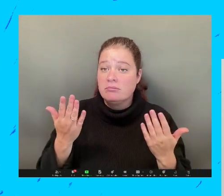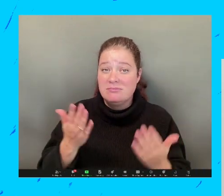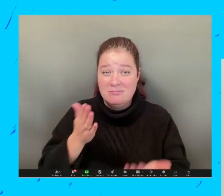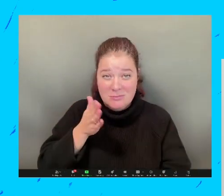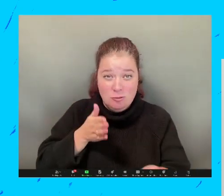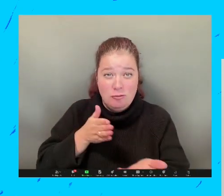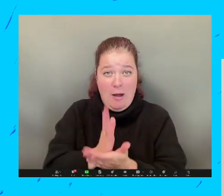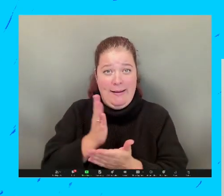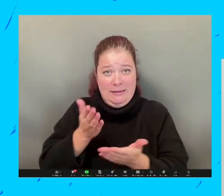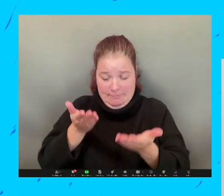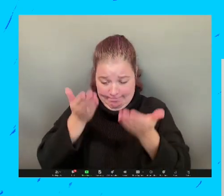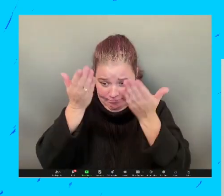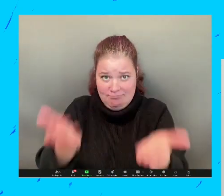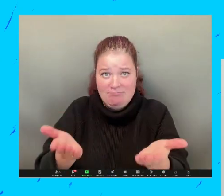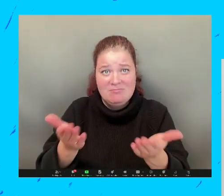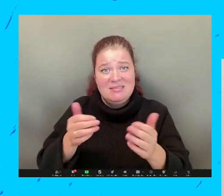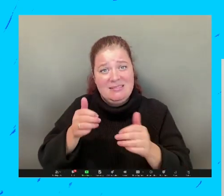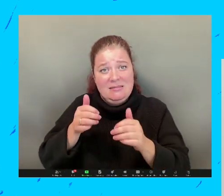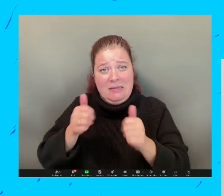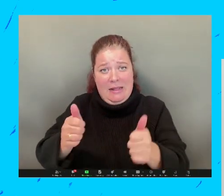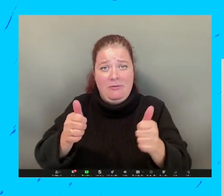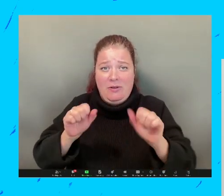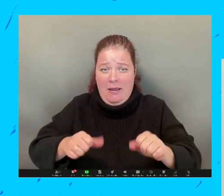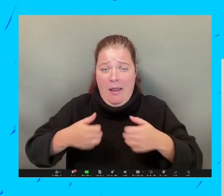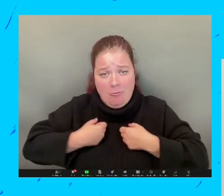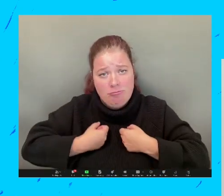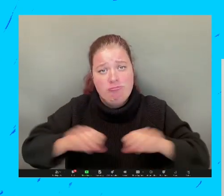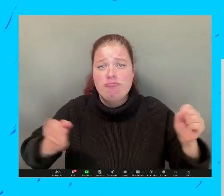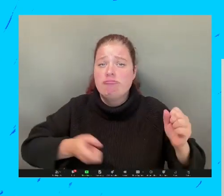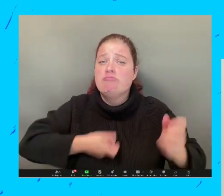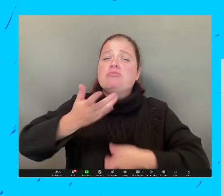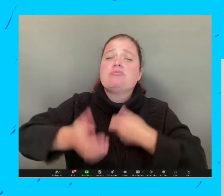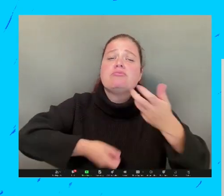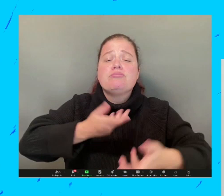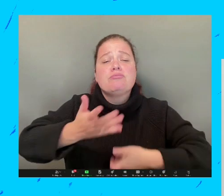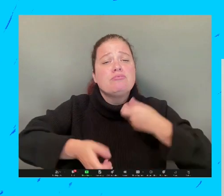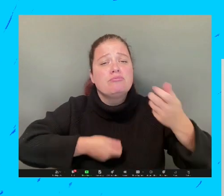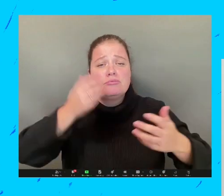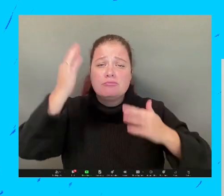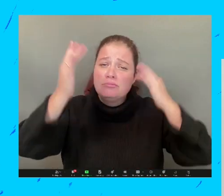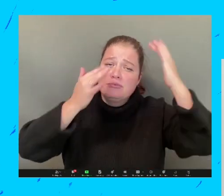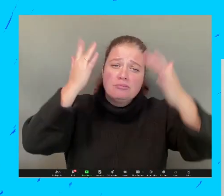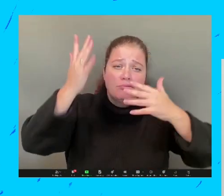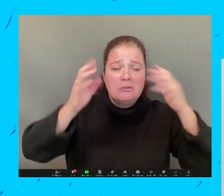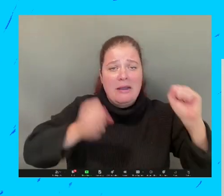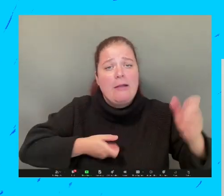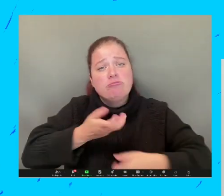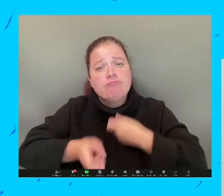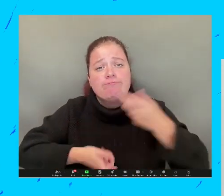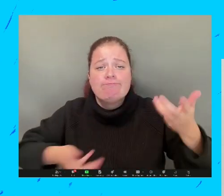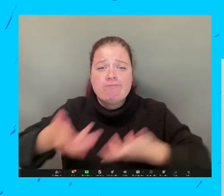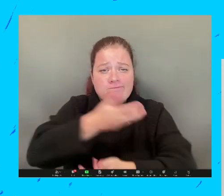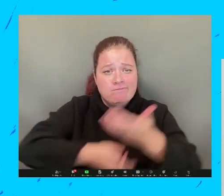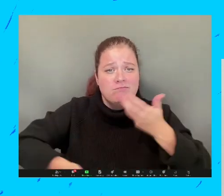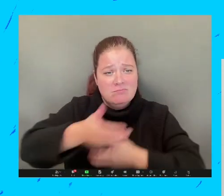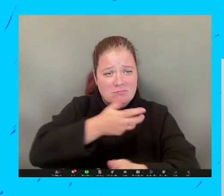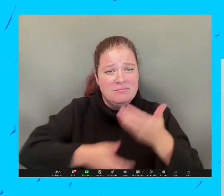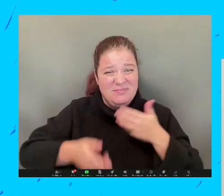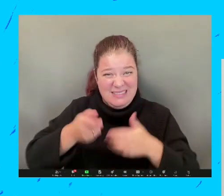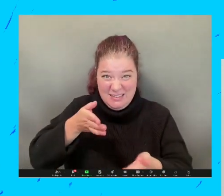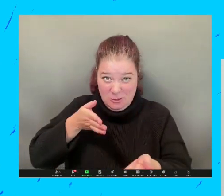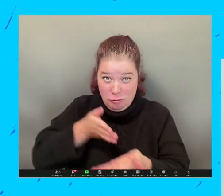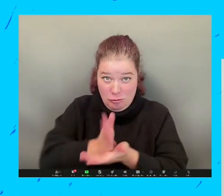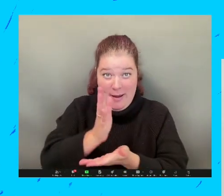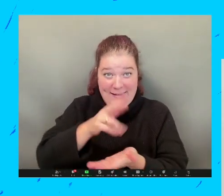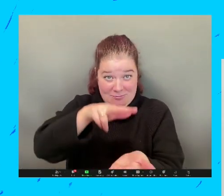express themselves. And I believe that if you give young people a space to express themselves, then they'll excel